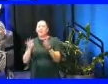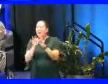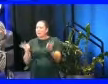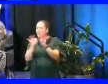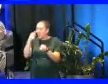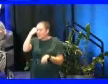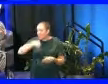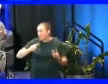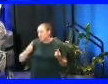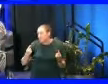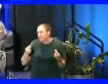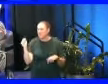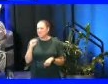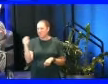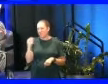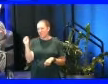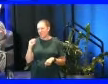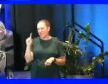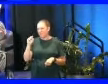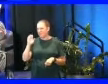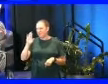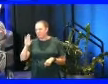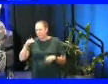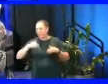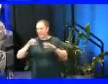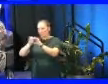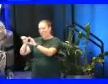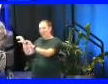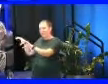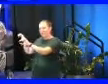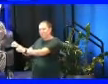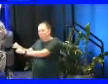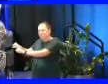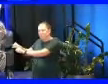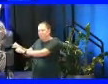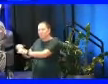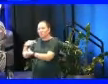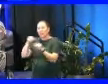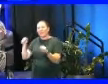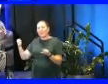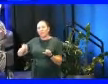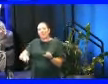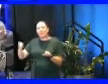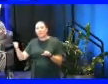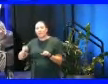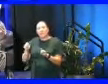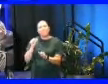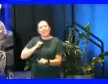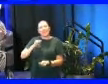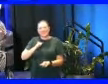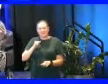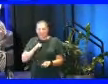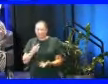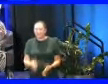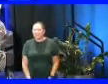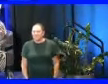thing for me, the bathroom, the tub, it has rails all around where I have no problem getting up in there, pulling myself up, even though I